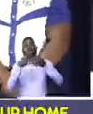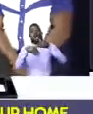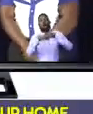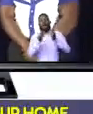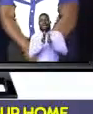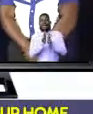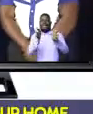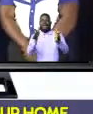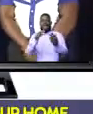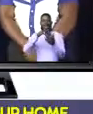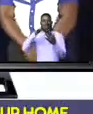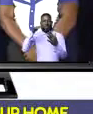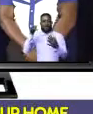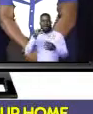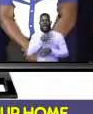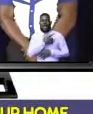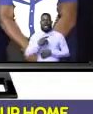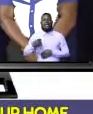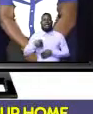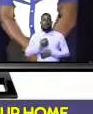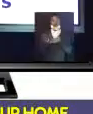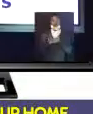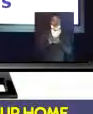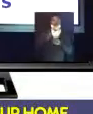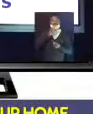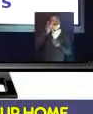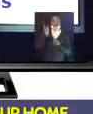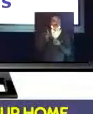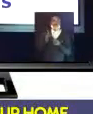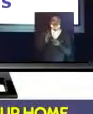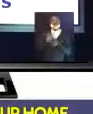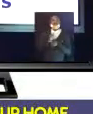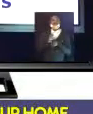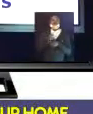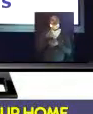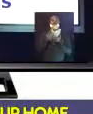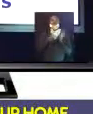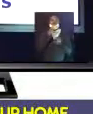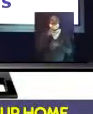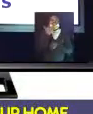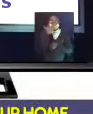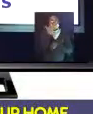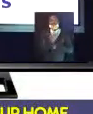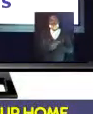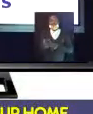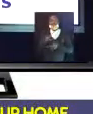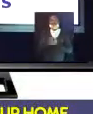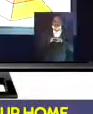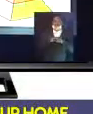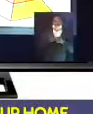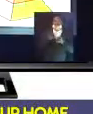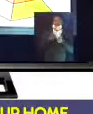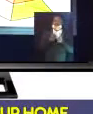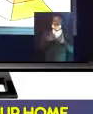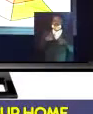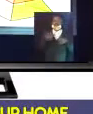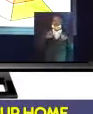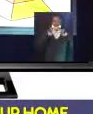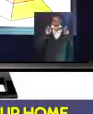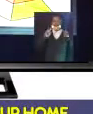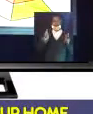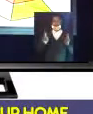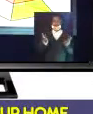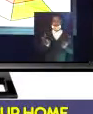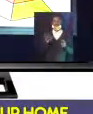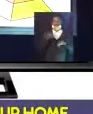television program, The Classroom in Your Home. Each feedback has been awesome. Good job, you. Our teachers have